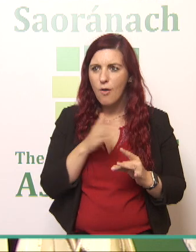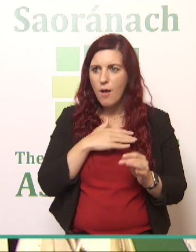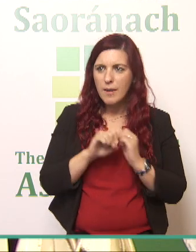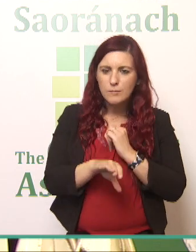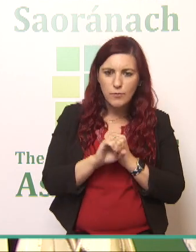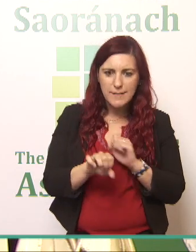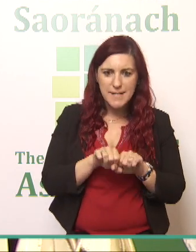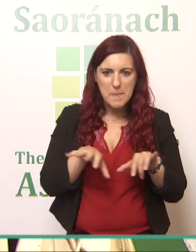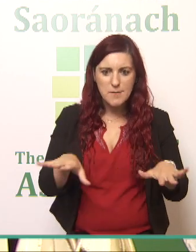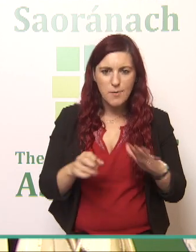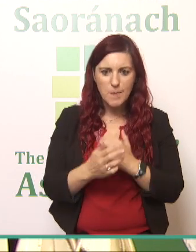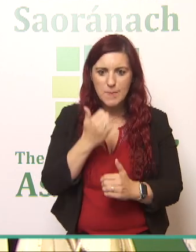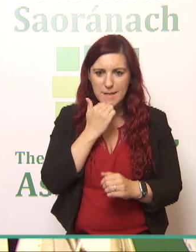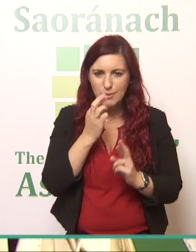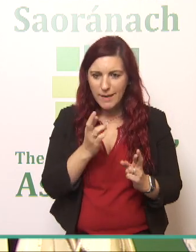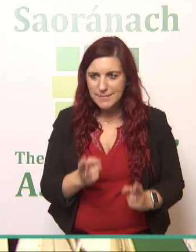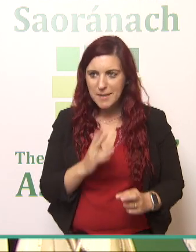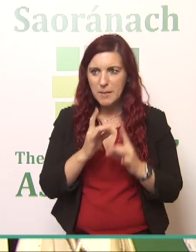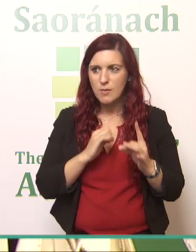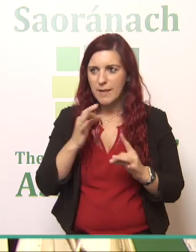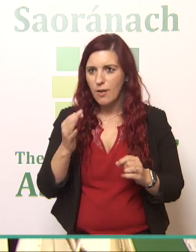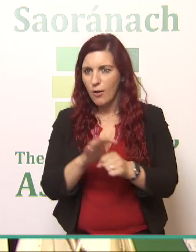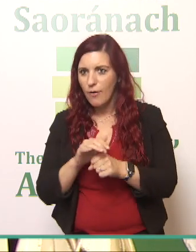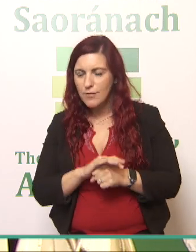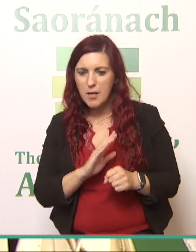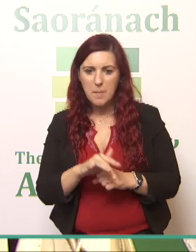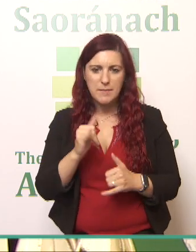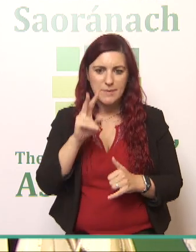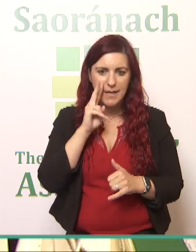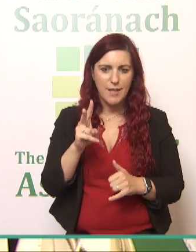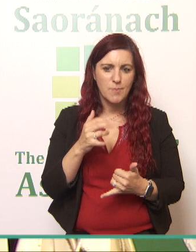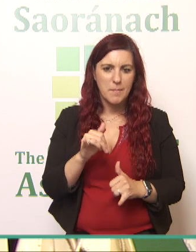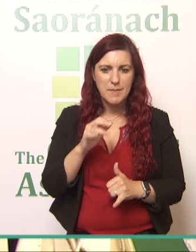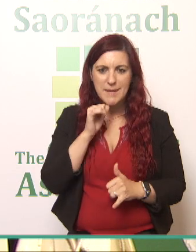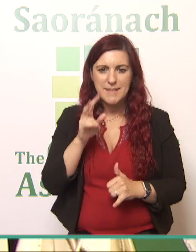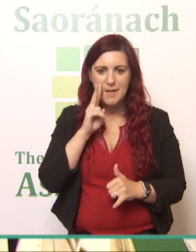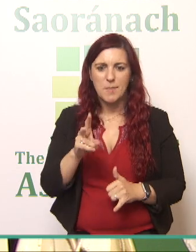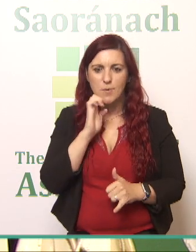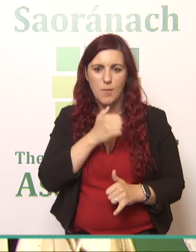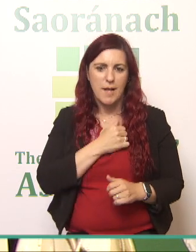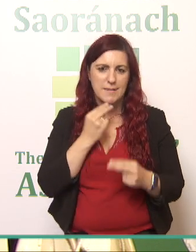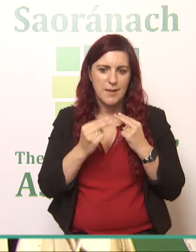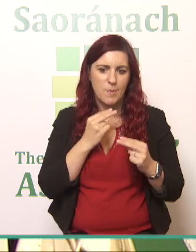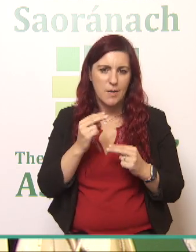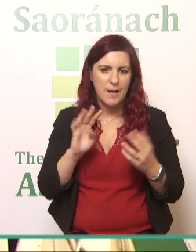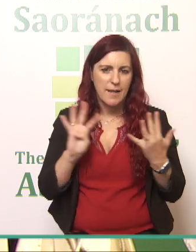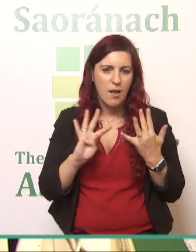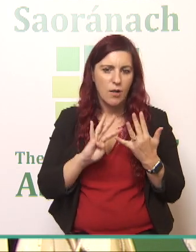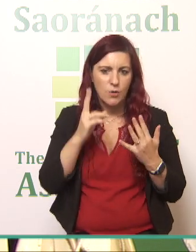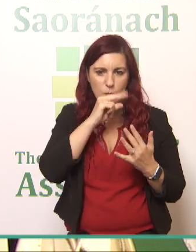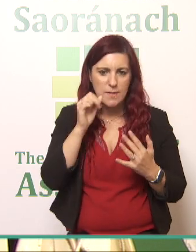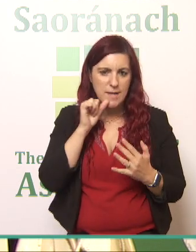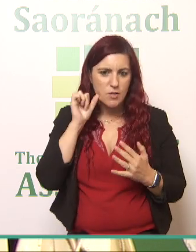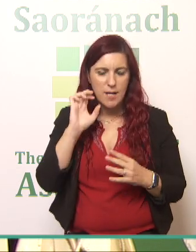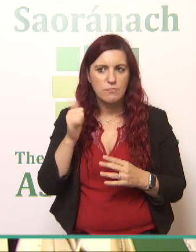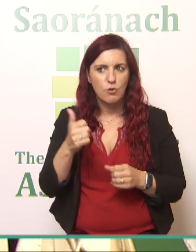that go out are up to date and correct and getting all the coverage. And you might have seen, you probably didn't because we were at dinner, most of us, but the 9 o'clock news had a good piece on